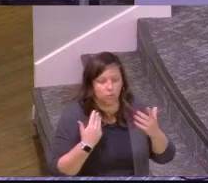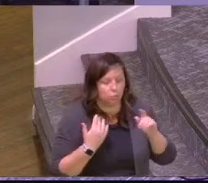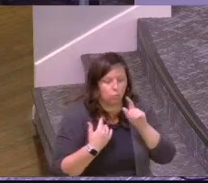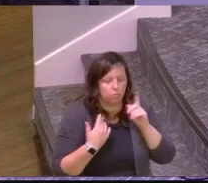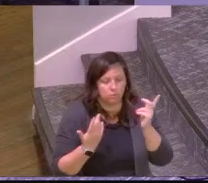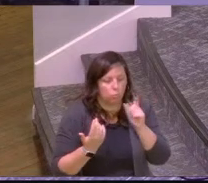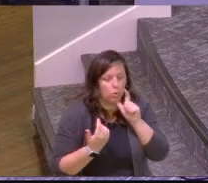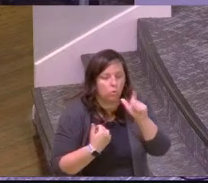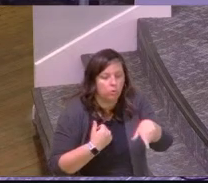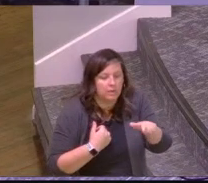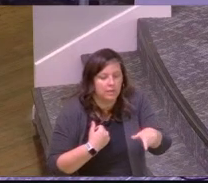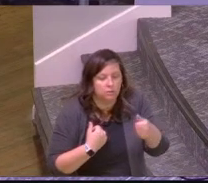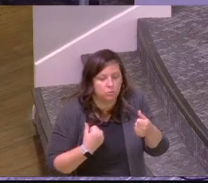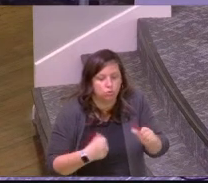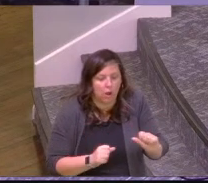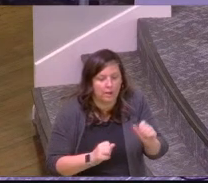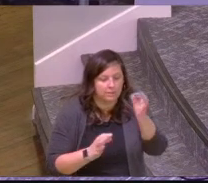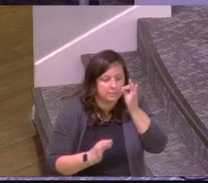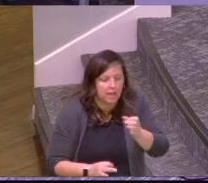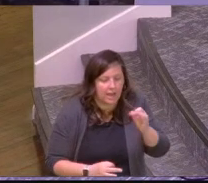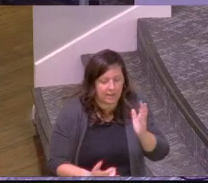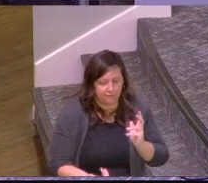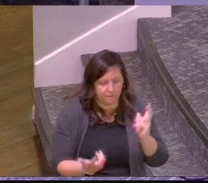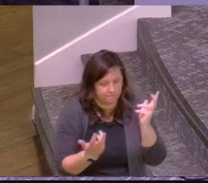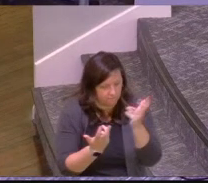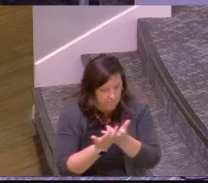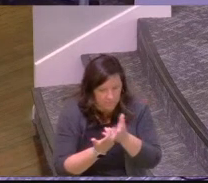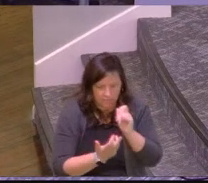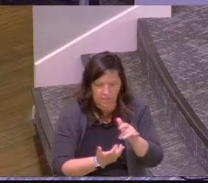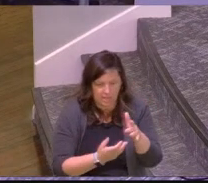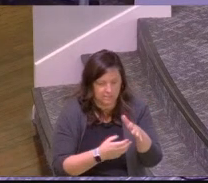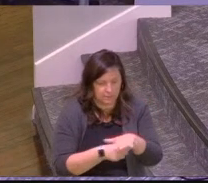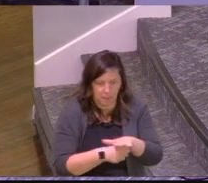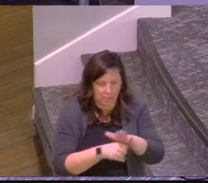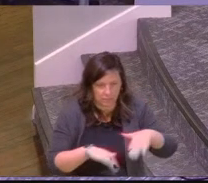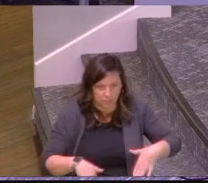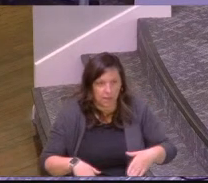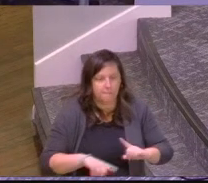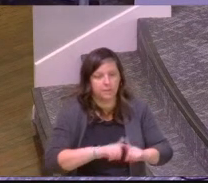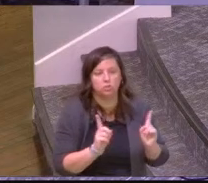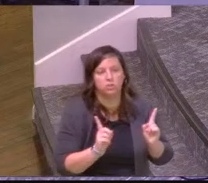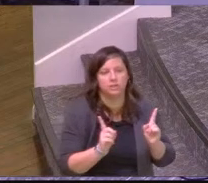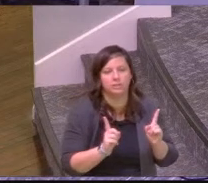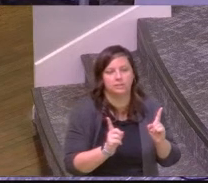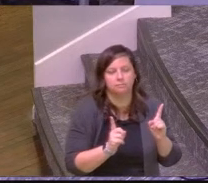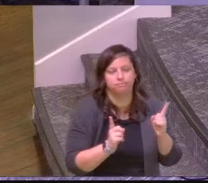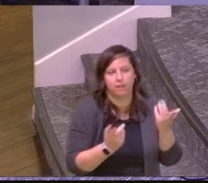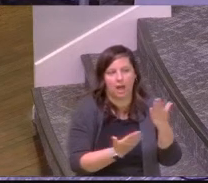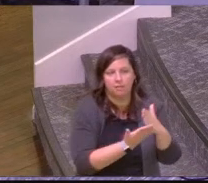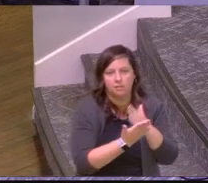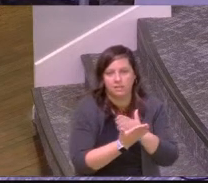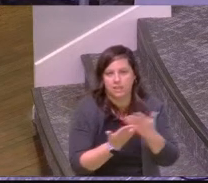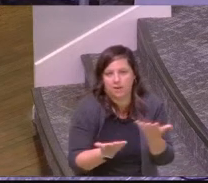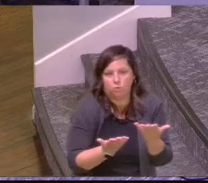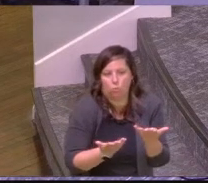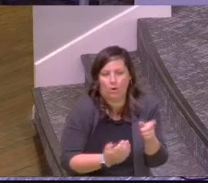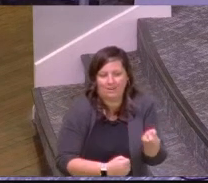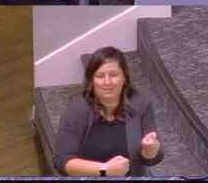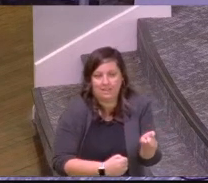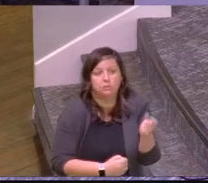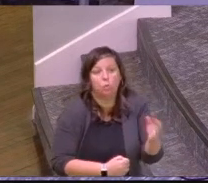that space, but just an assessment of what the needs are, or even just kind of like